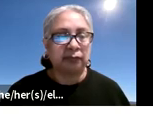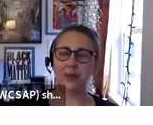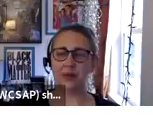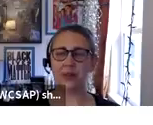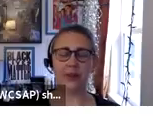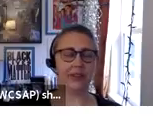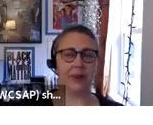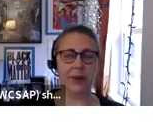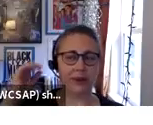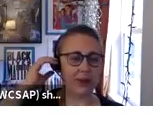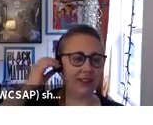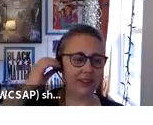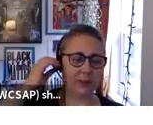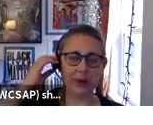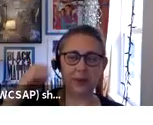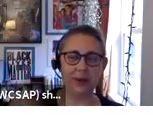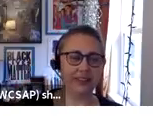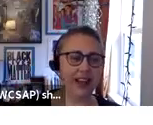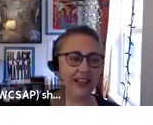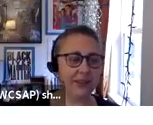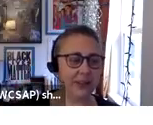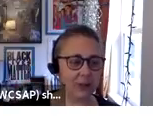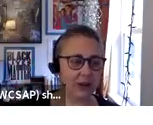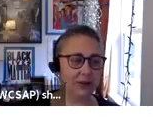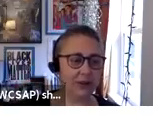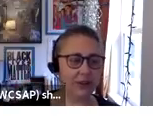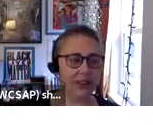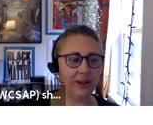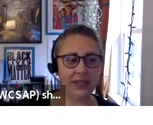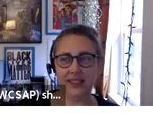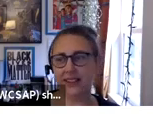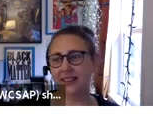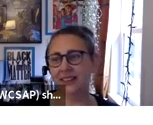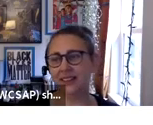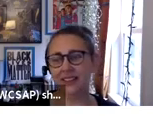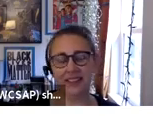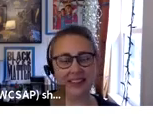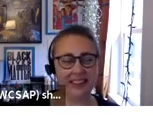Mm-hmm. There's only one, it's only my response at this point, but I do this work for young me,